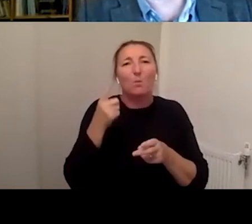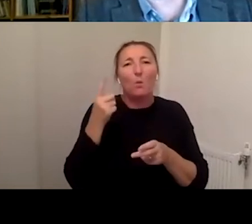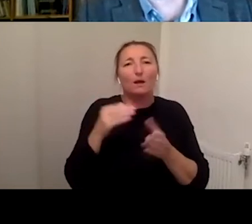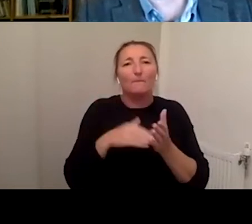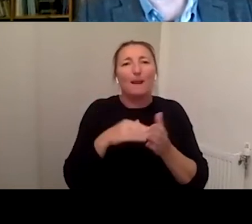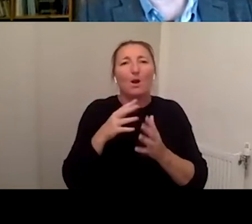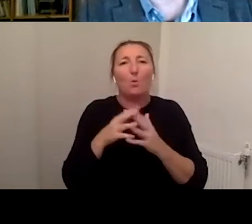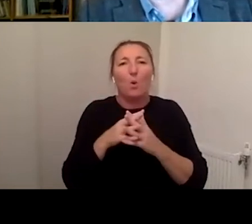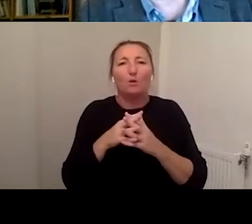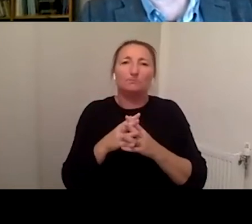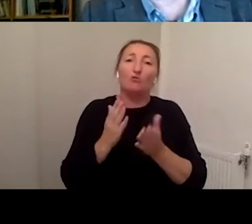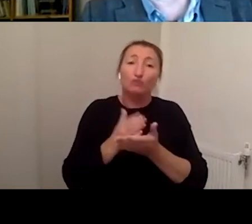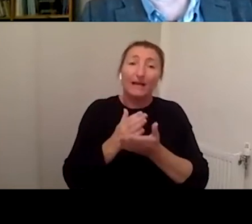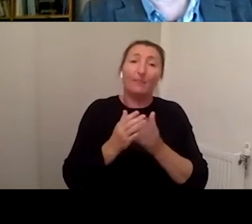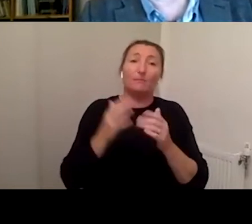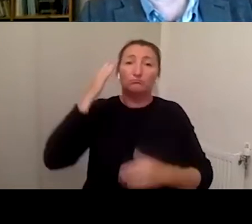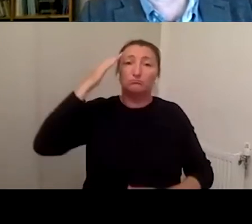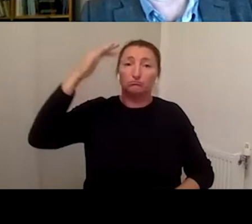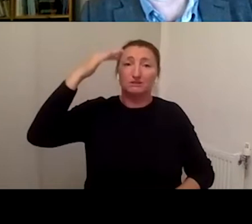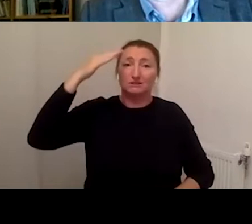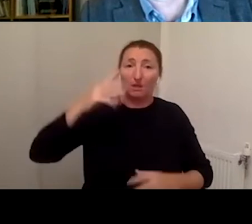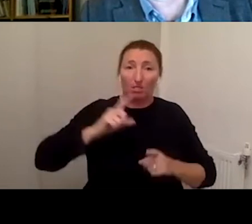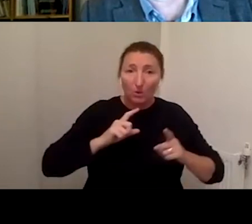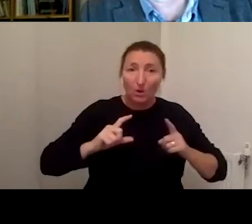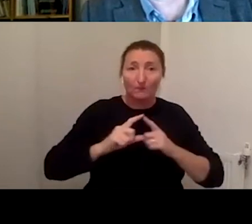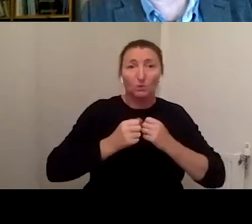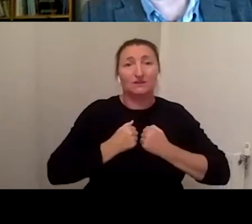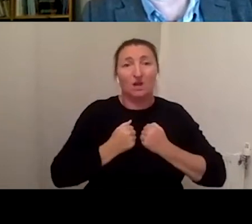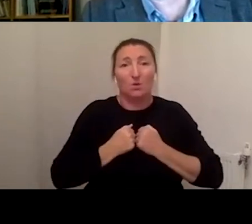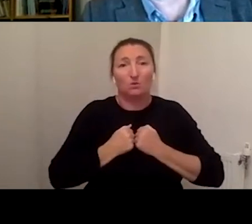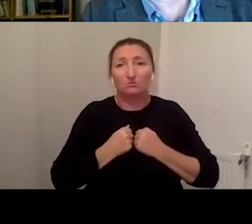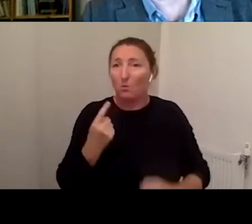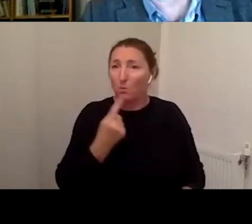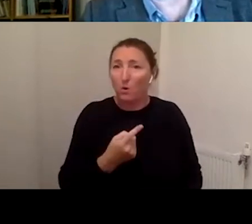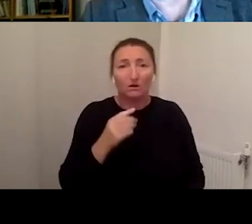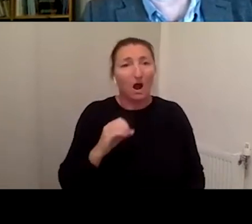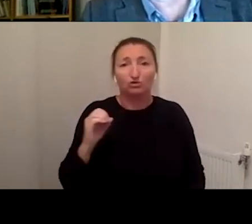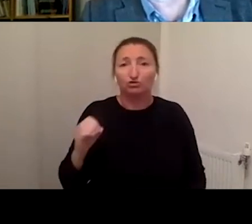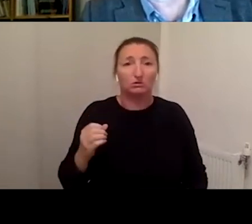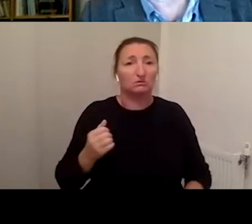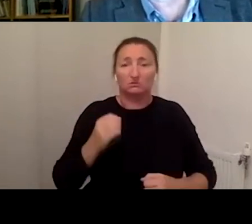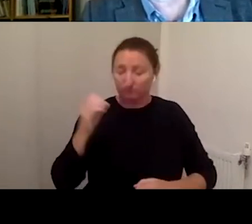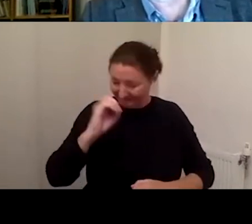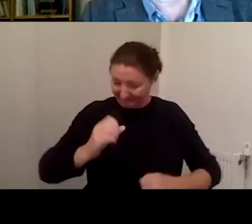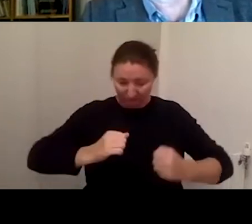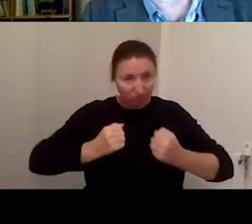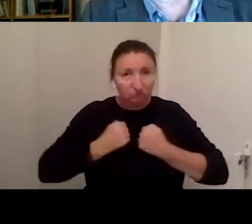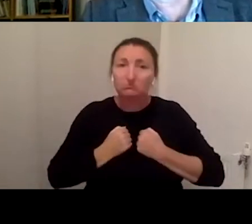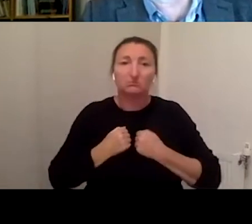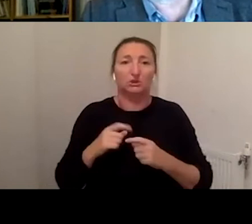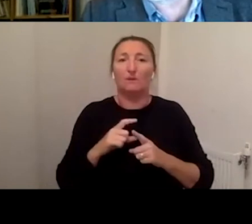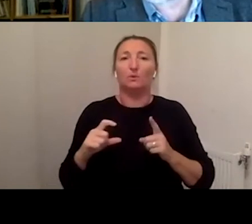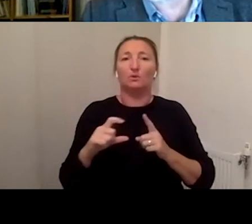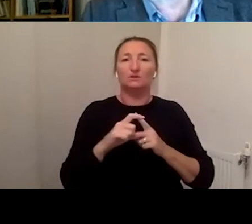is community owned. The community will own this heating system 100%. And in doing so, what's happened is that Claremorris has